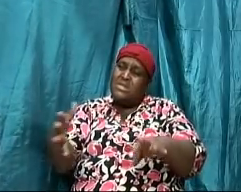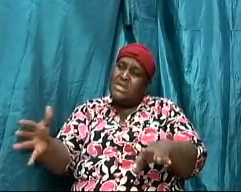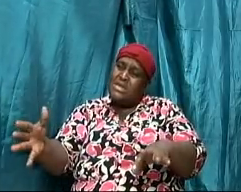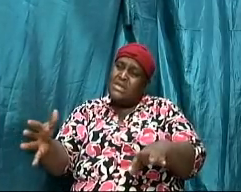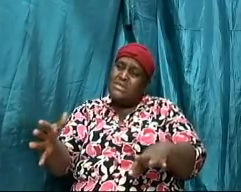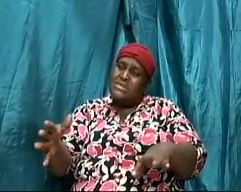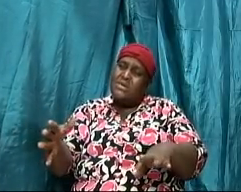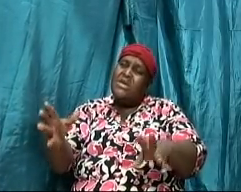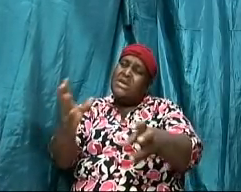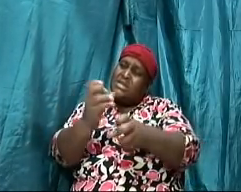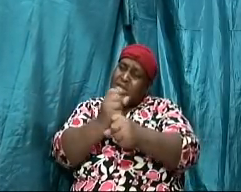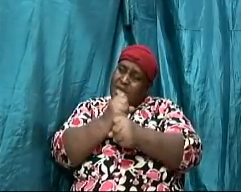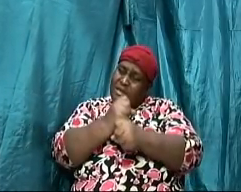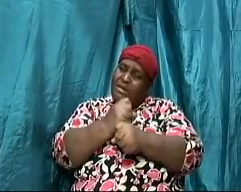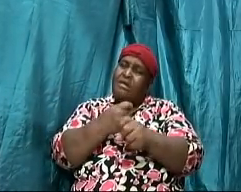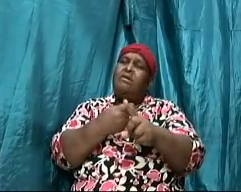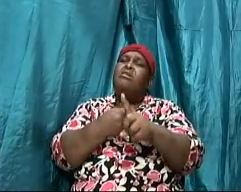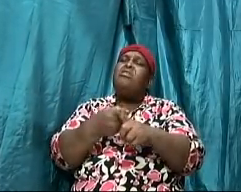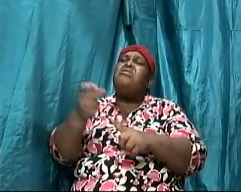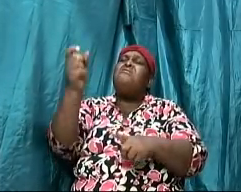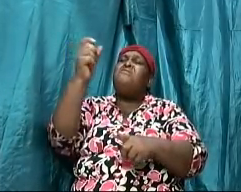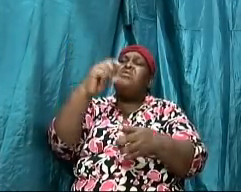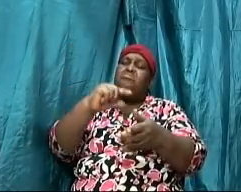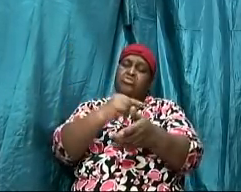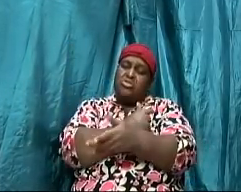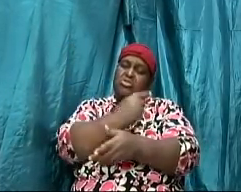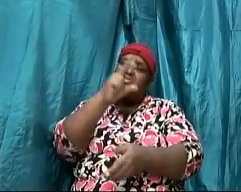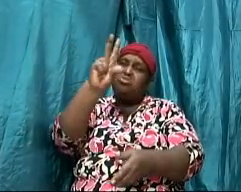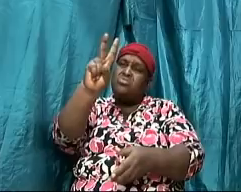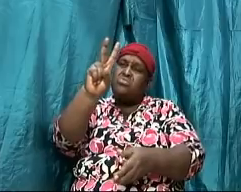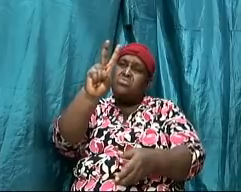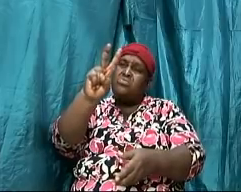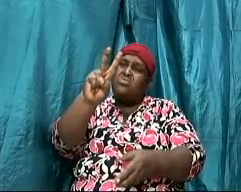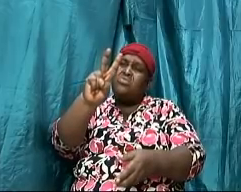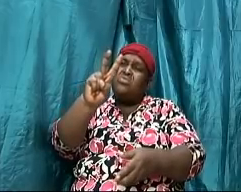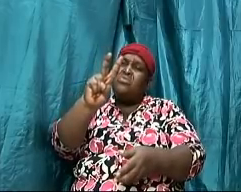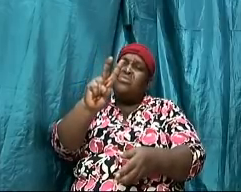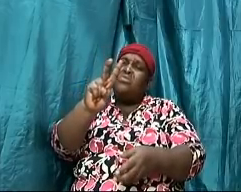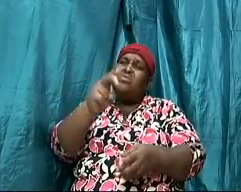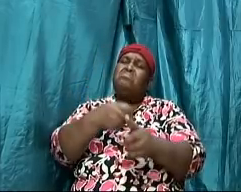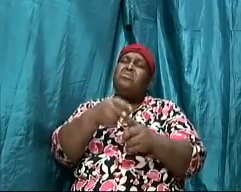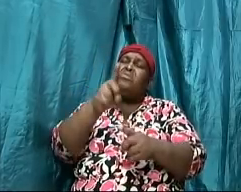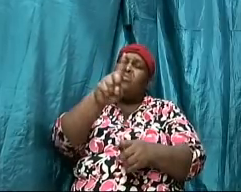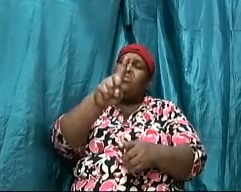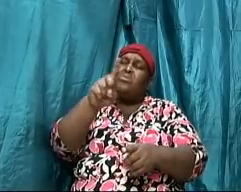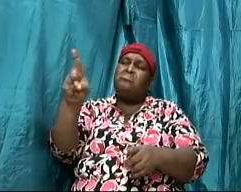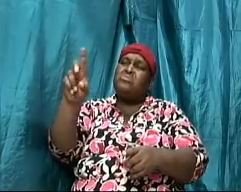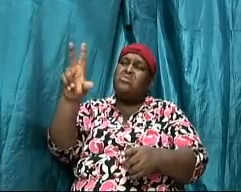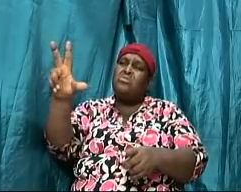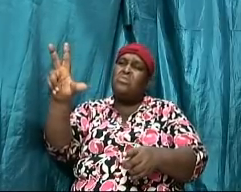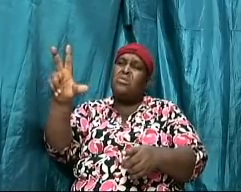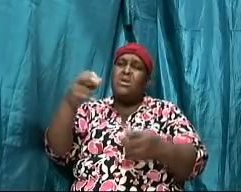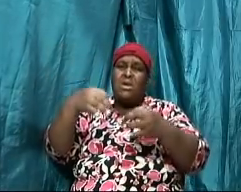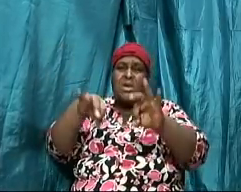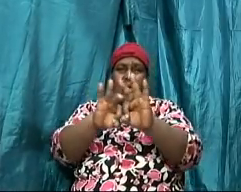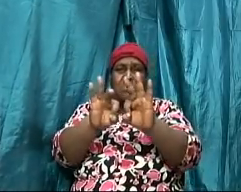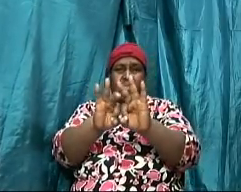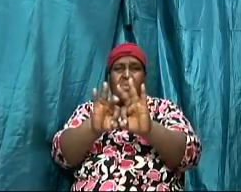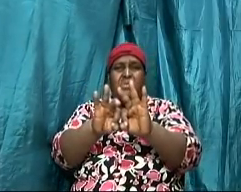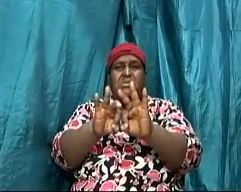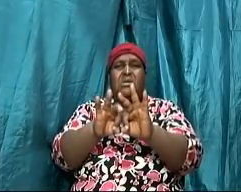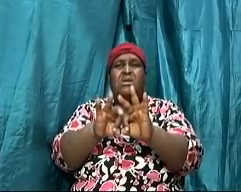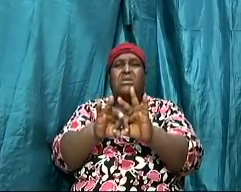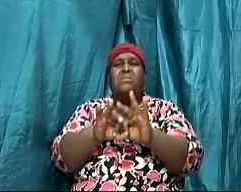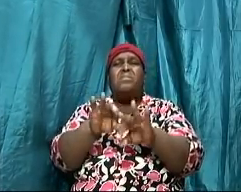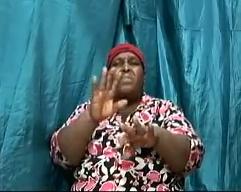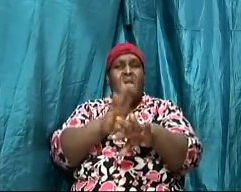Genesis chapter 2 from verse 1 to 3. Some important points. Firstly, on